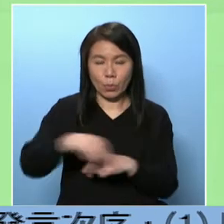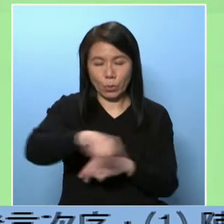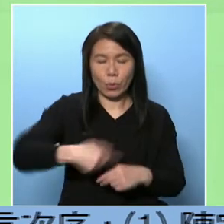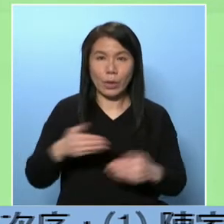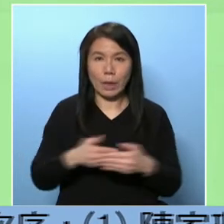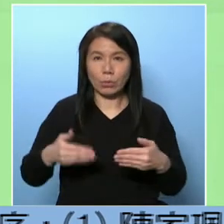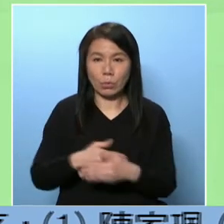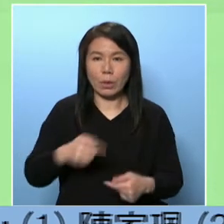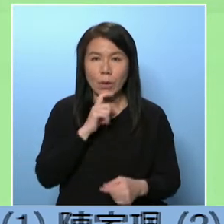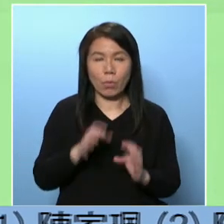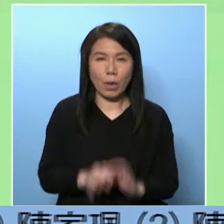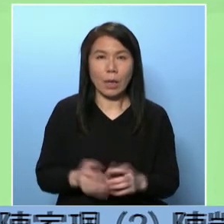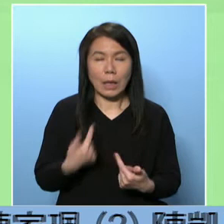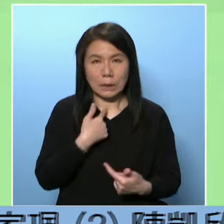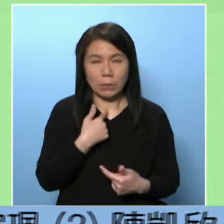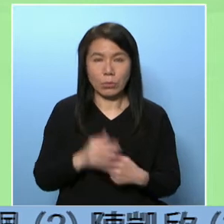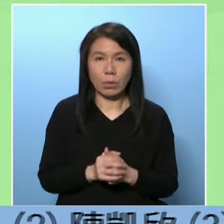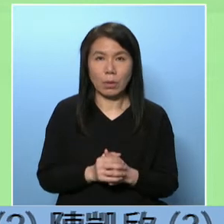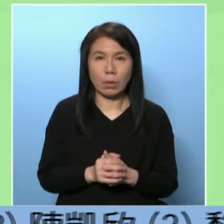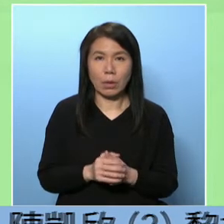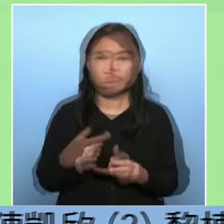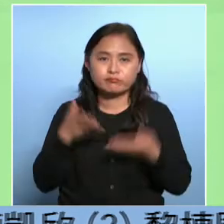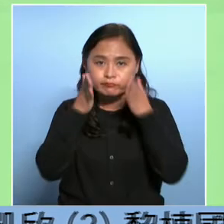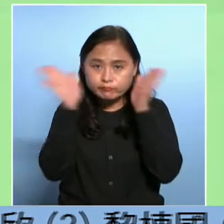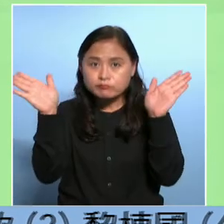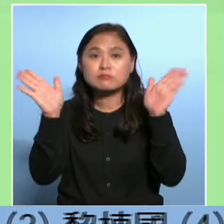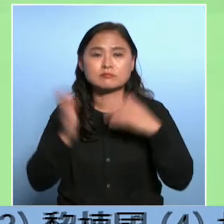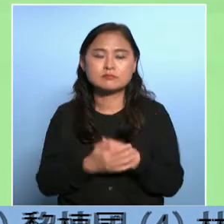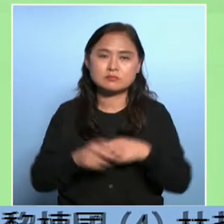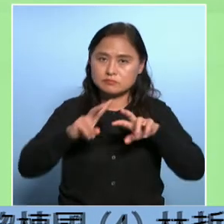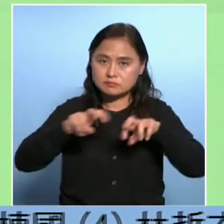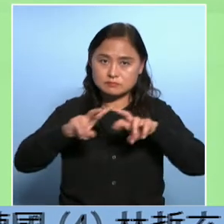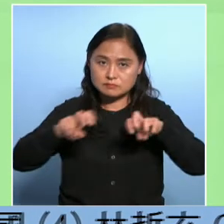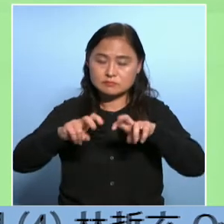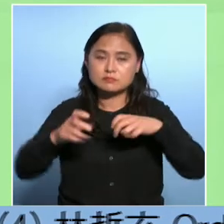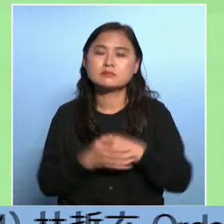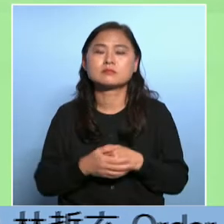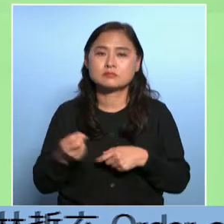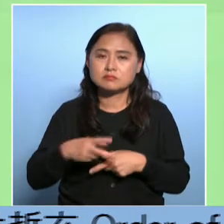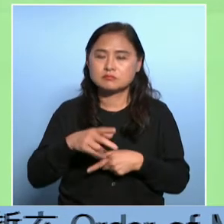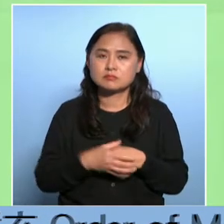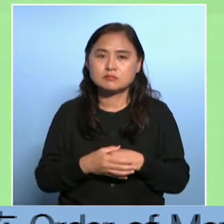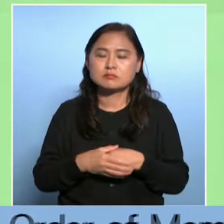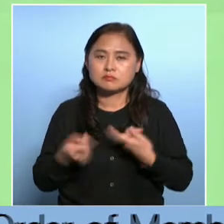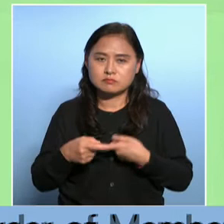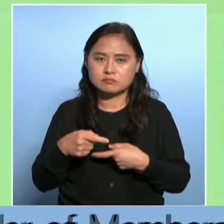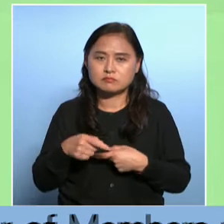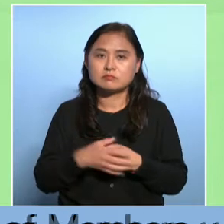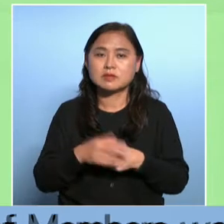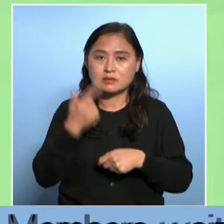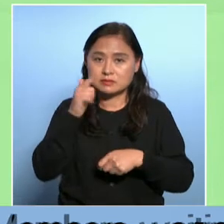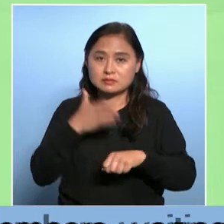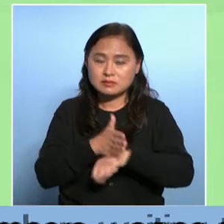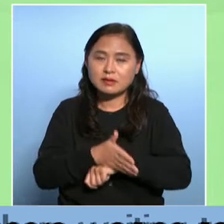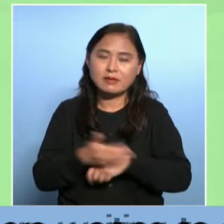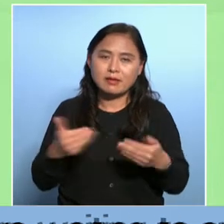out. And therefore, in planning, we will have to adopt a macroscopic approach in conducting studies in order